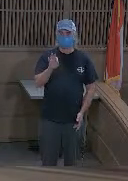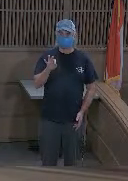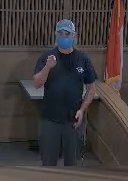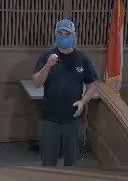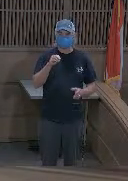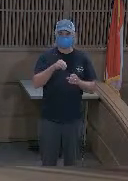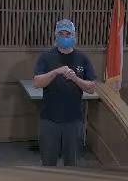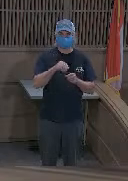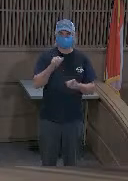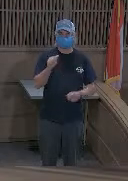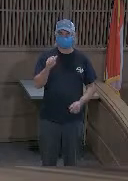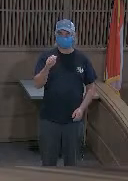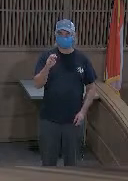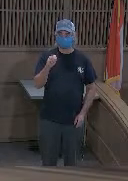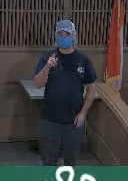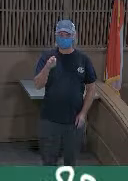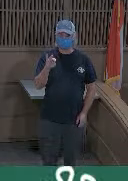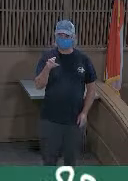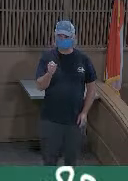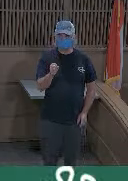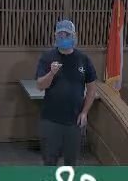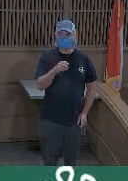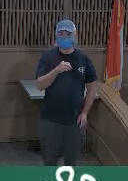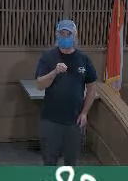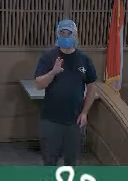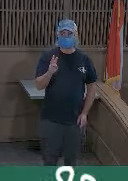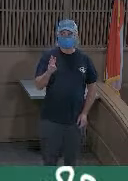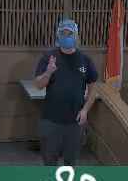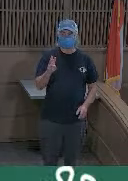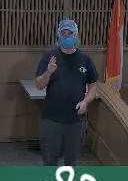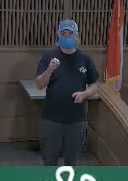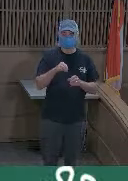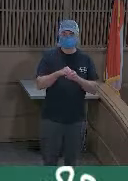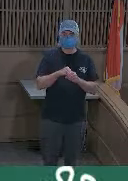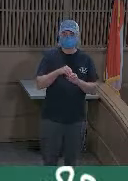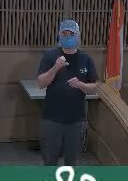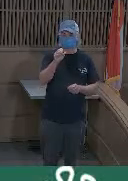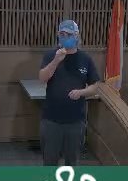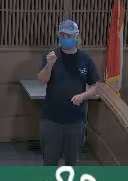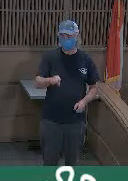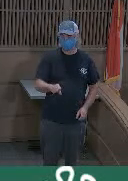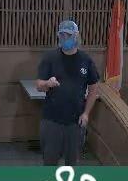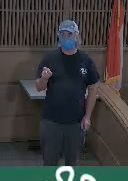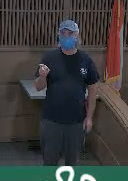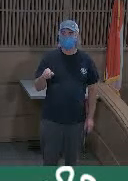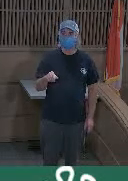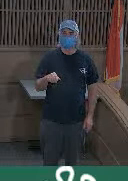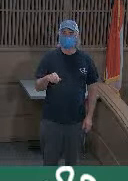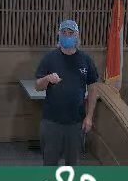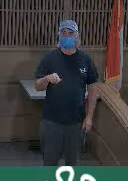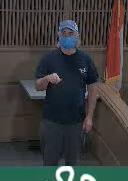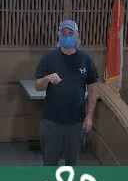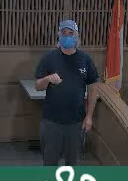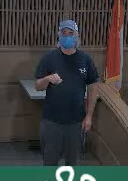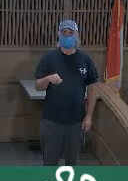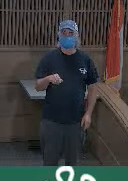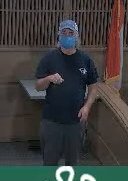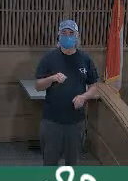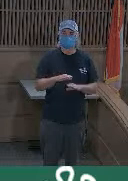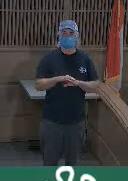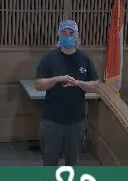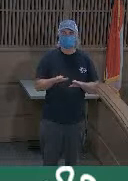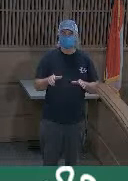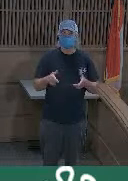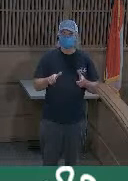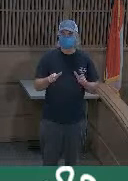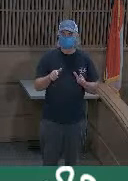Sylvester. Now, overall numbers have dropped a little bit. I think last week we topped out at 214 in the system. But don't let that number